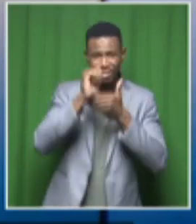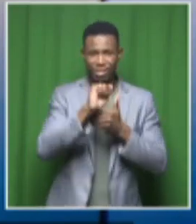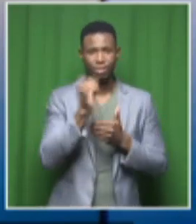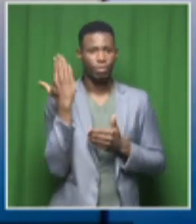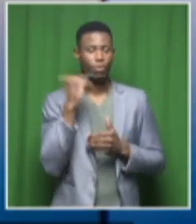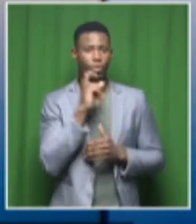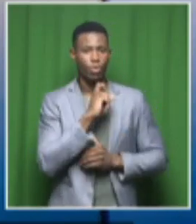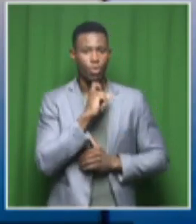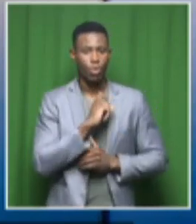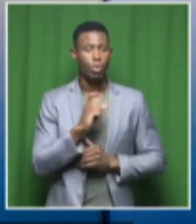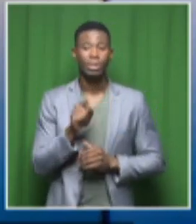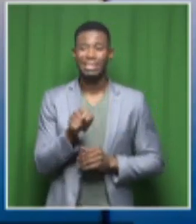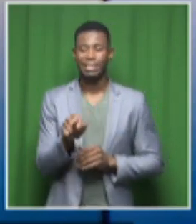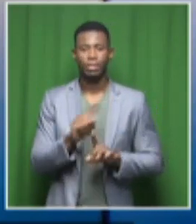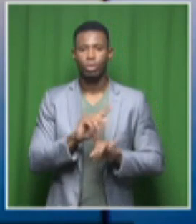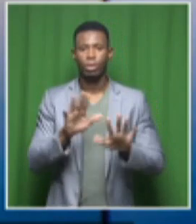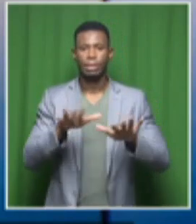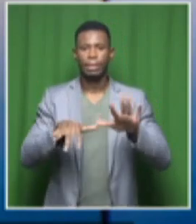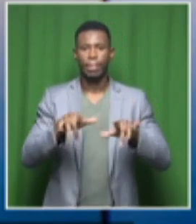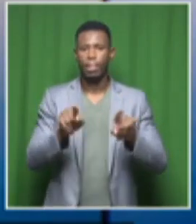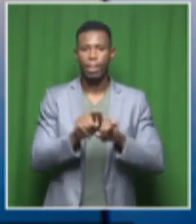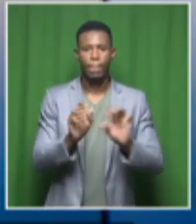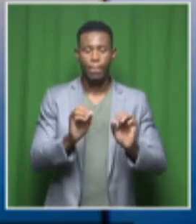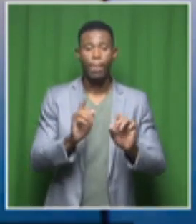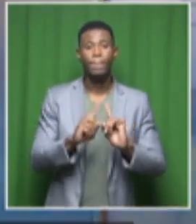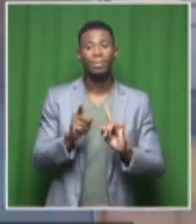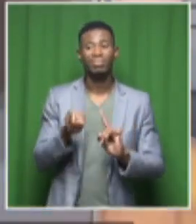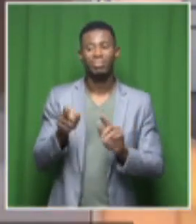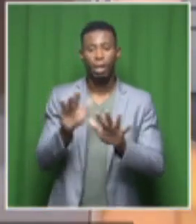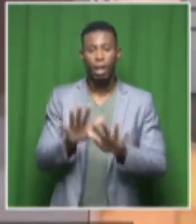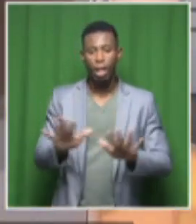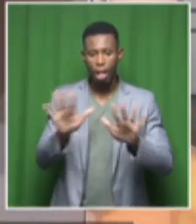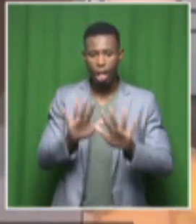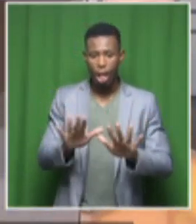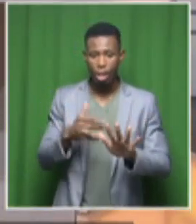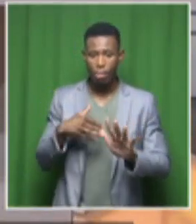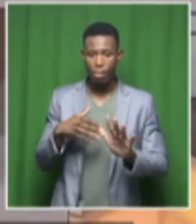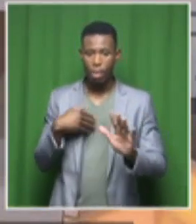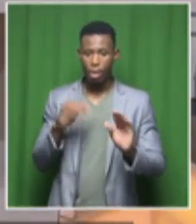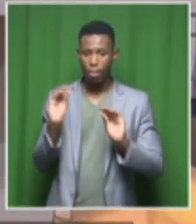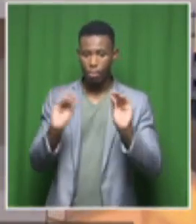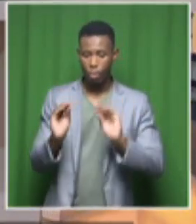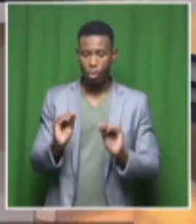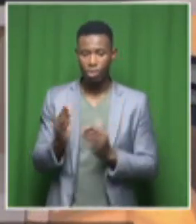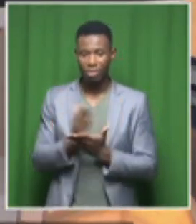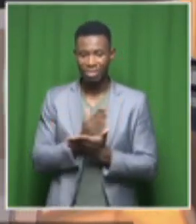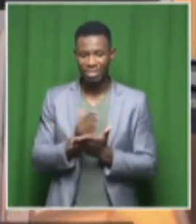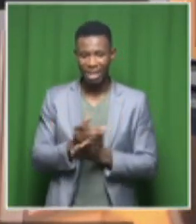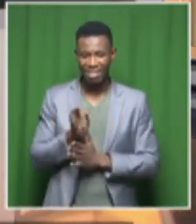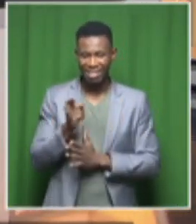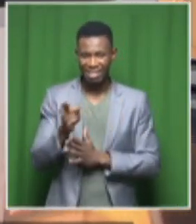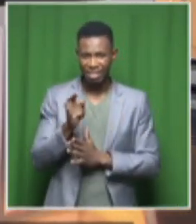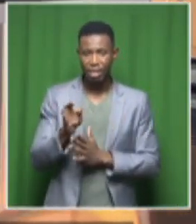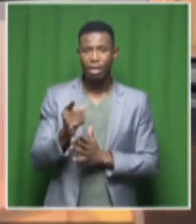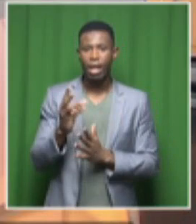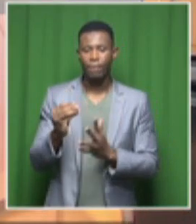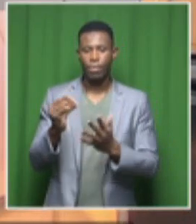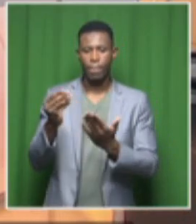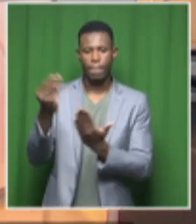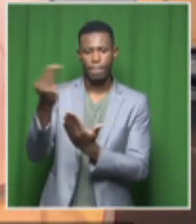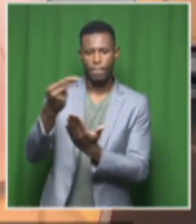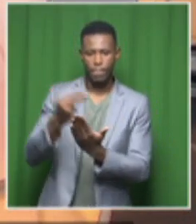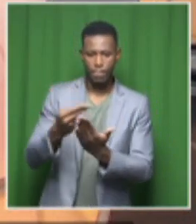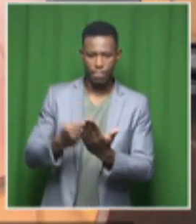not the similar thing. And the color that also brought upon that is that on some of these masks, you will see some, paintings, which, there